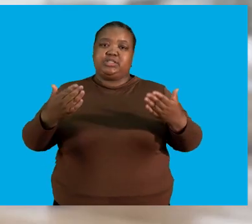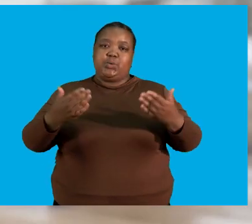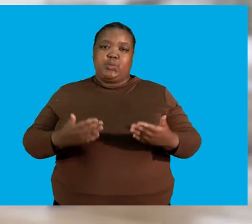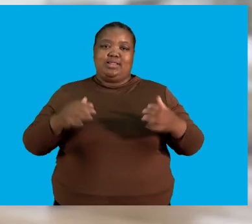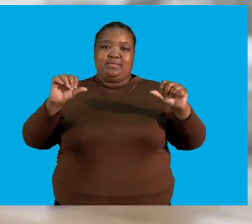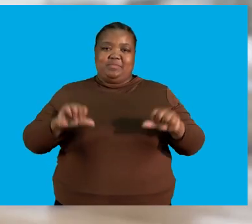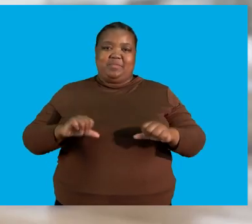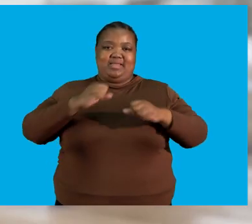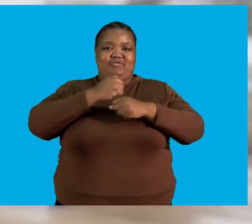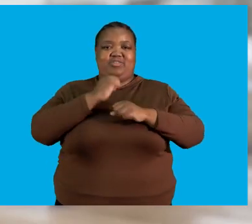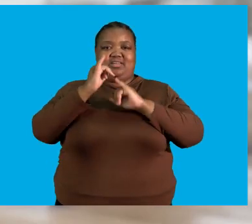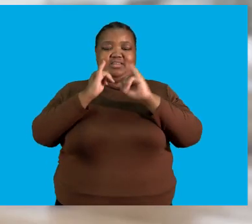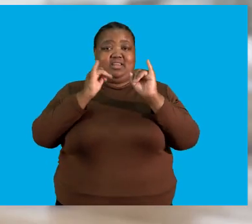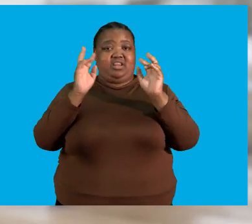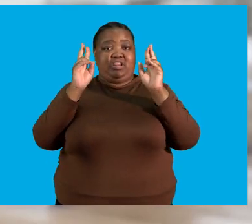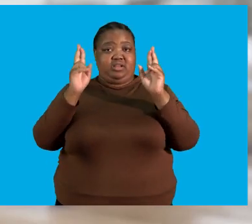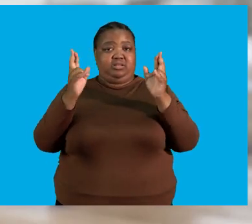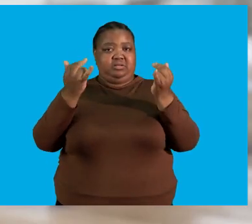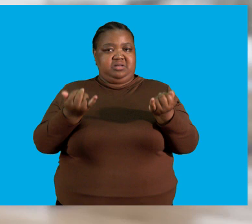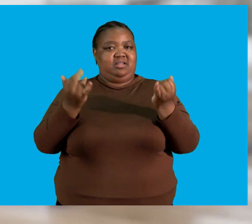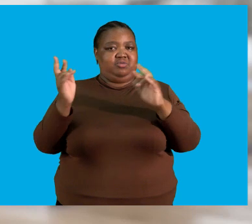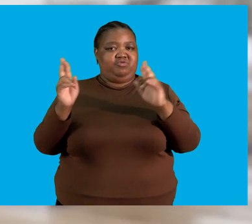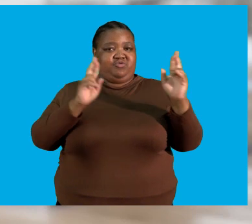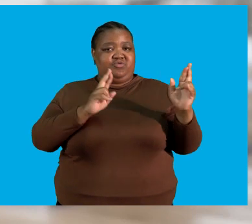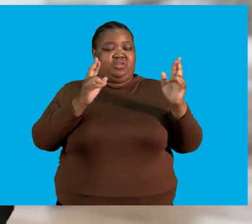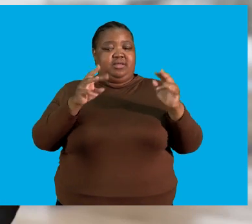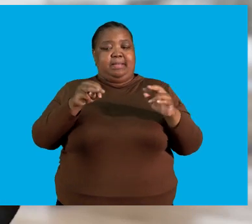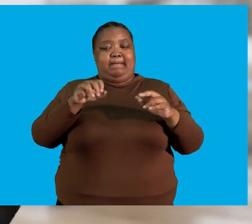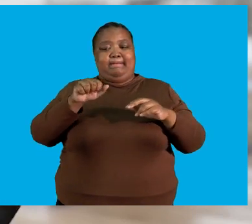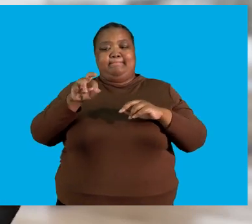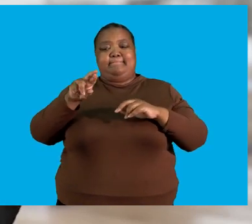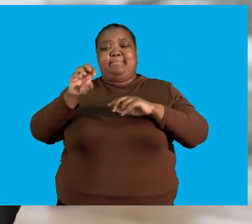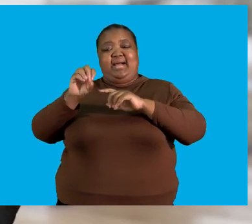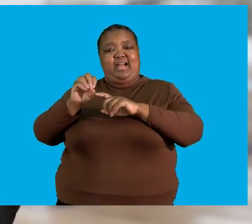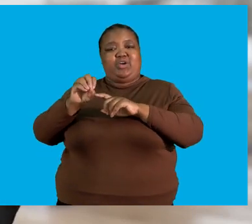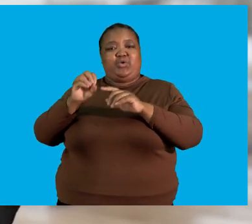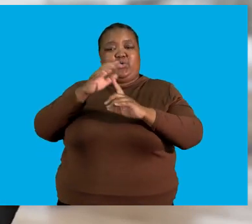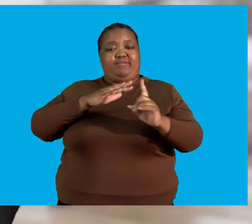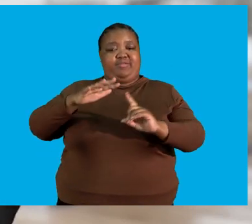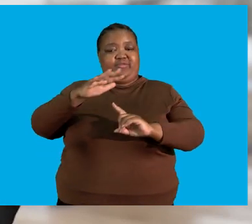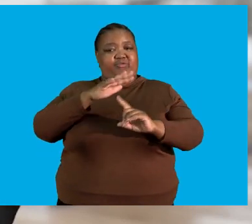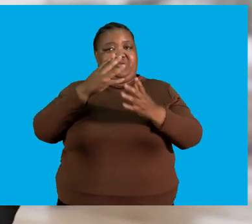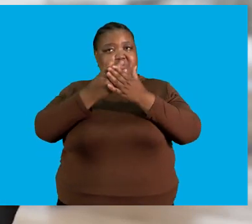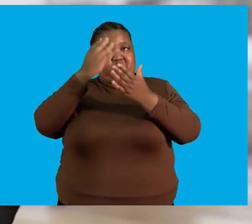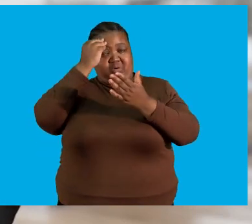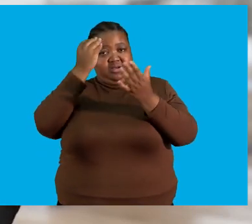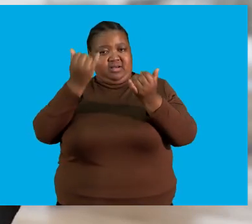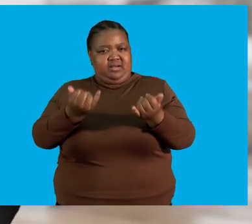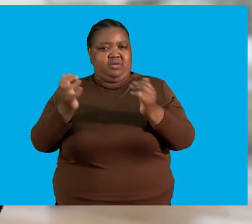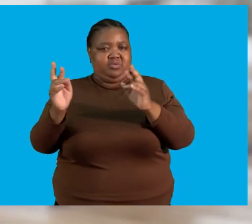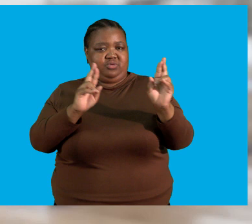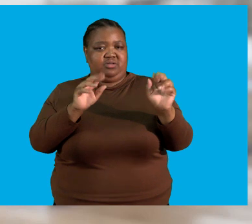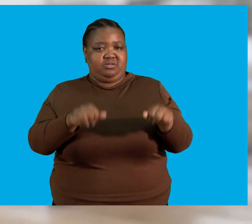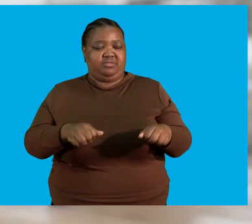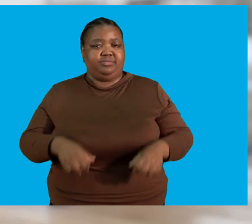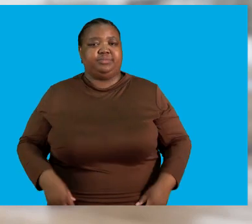Welcome back, grade 11s. I hope you are ready to tackle the macro environment. Now, let's quickly check what